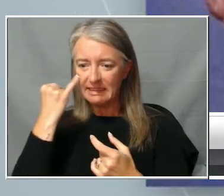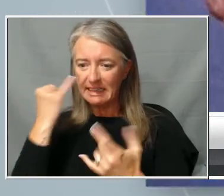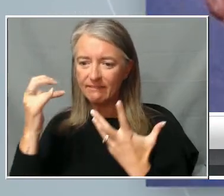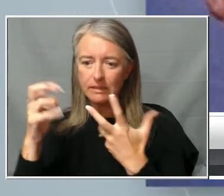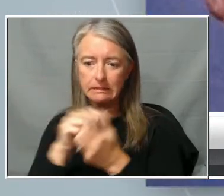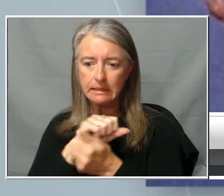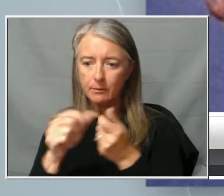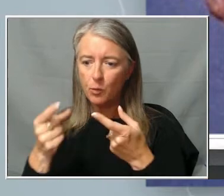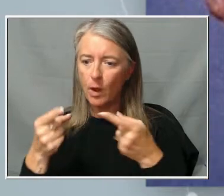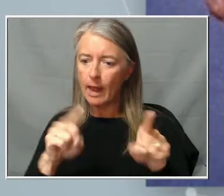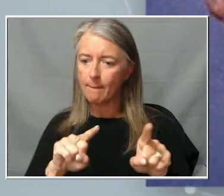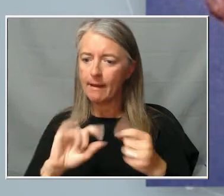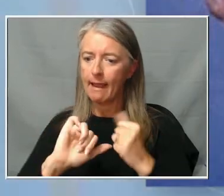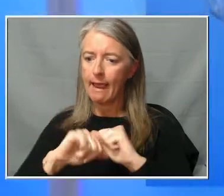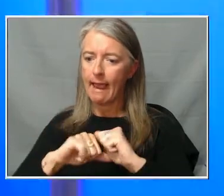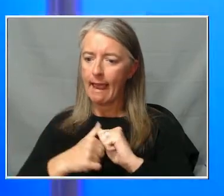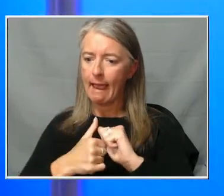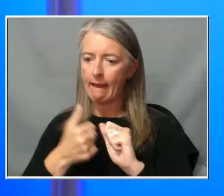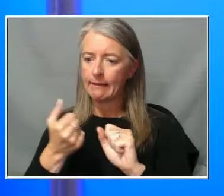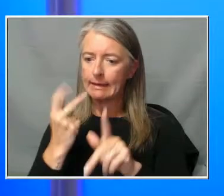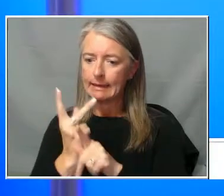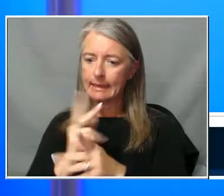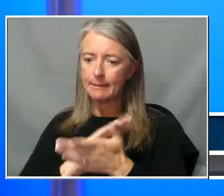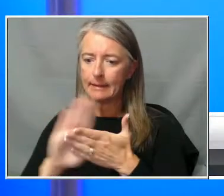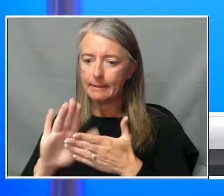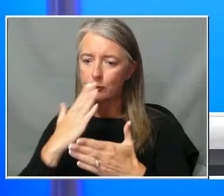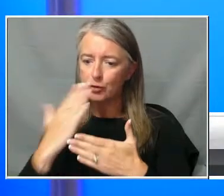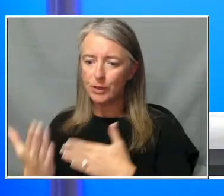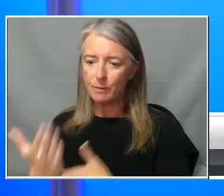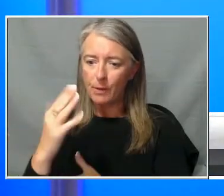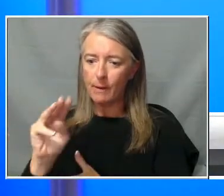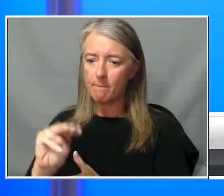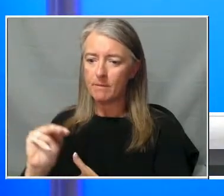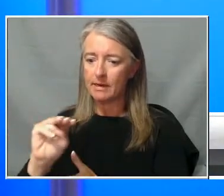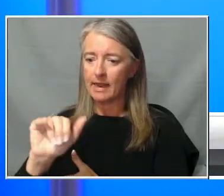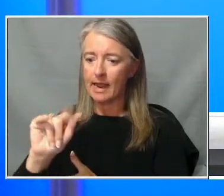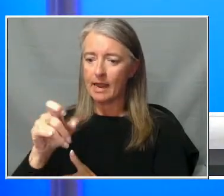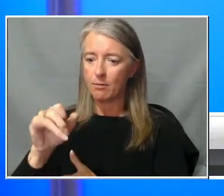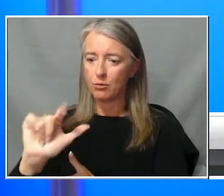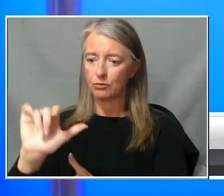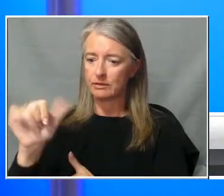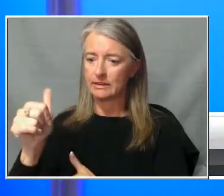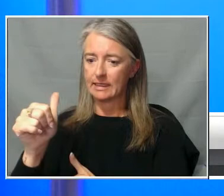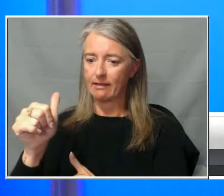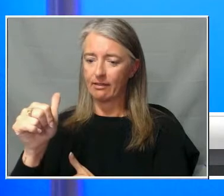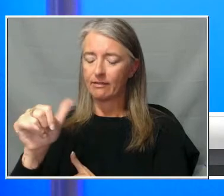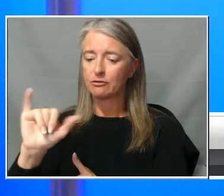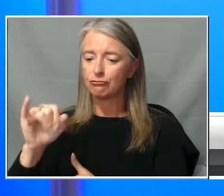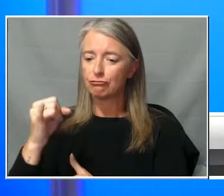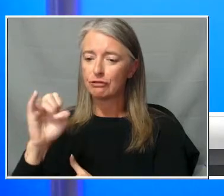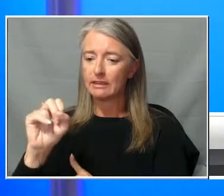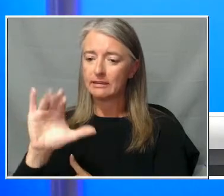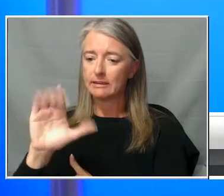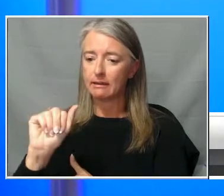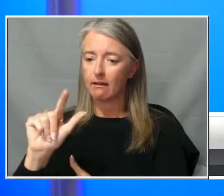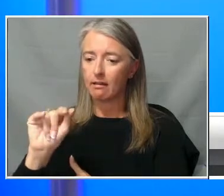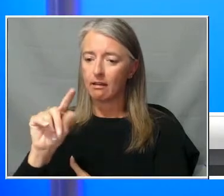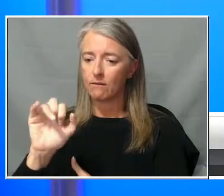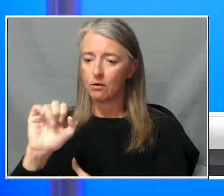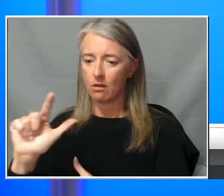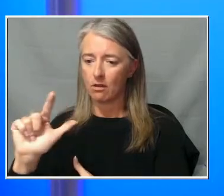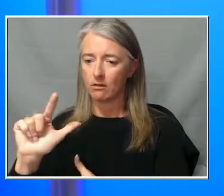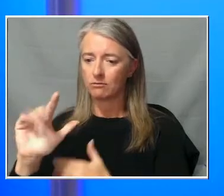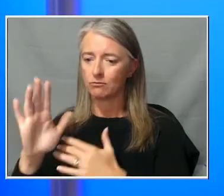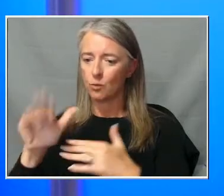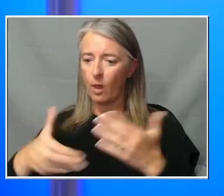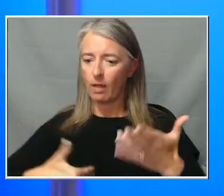to keep it clean? Good morning. It is Monday, April 10th. I'm Jessica Lovell, and welcome to the Morning Medical Update. We know that heavy drinking can